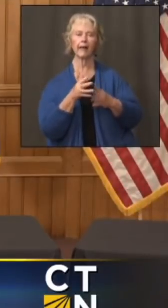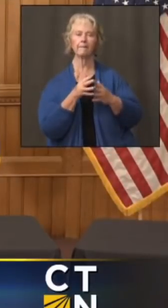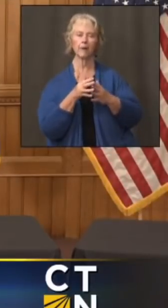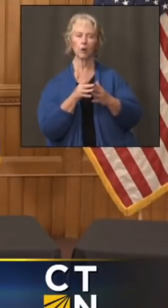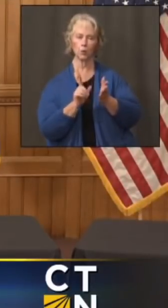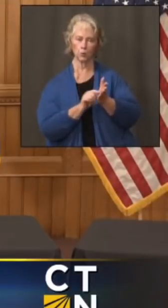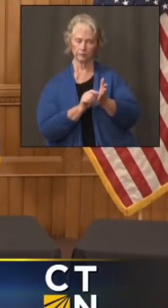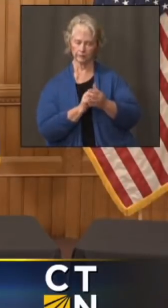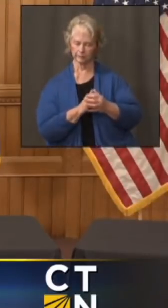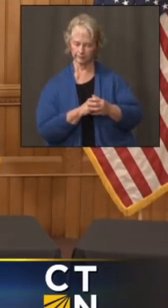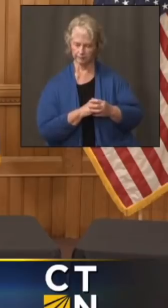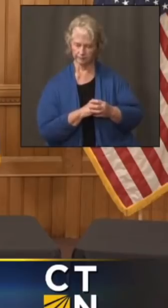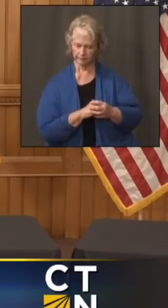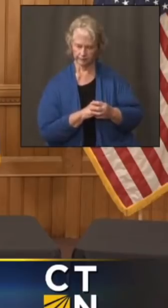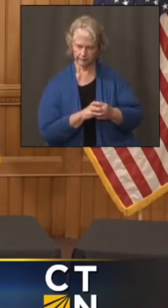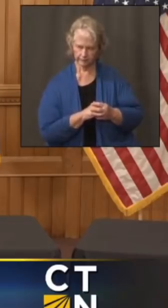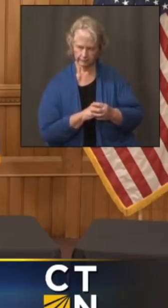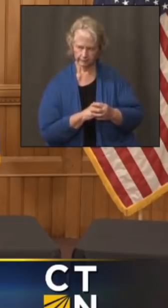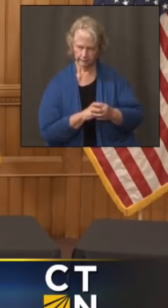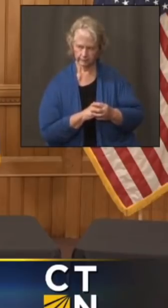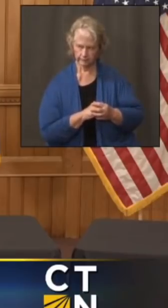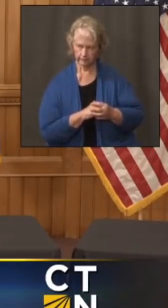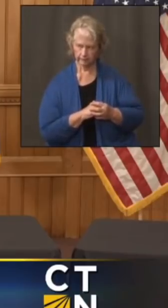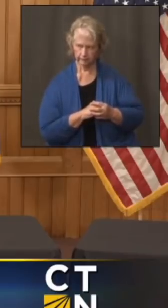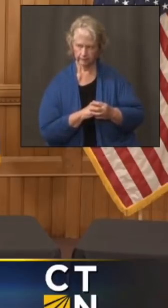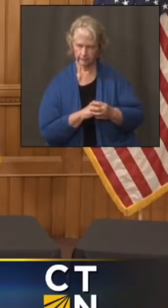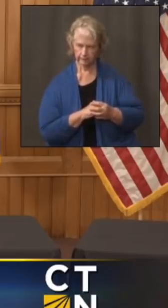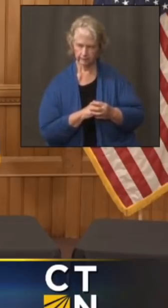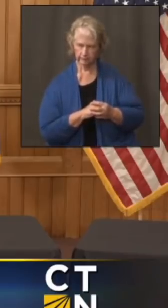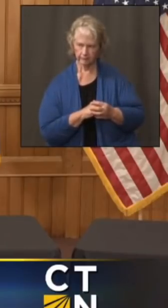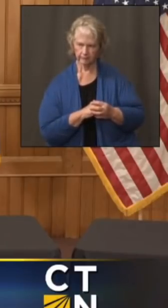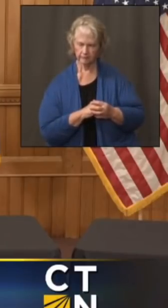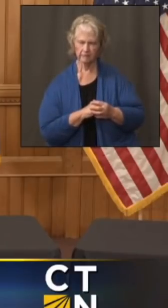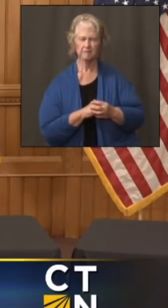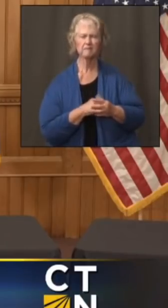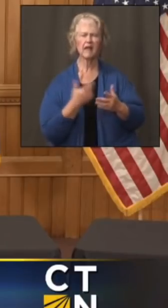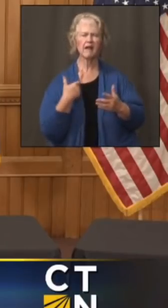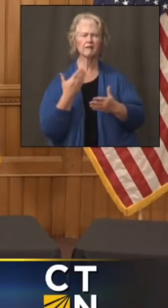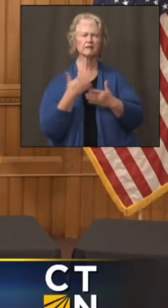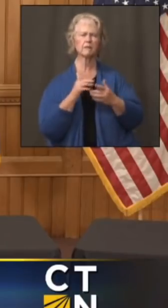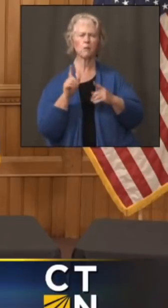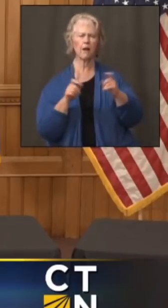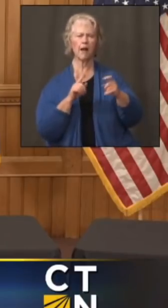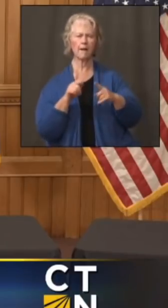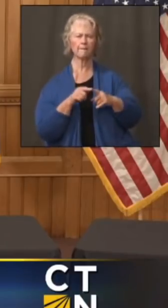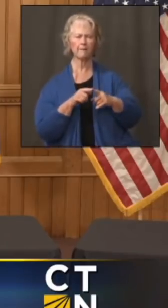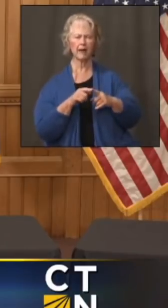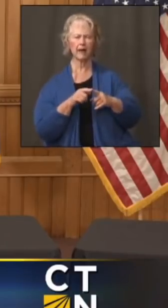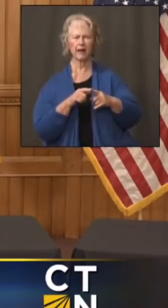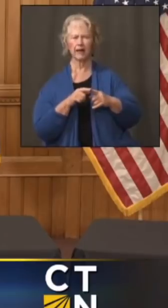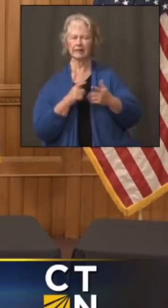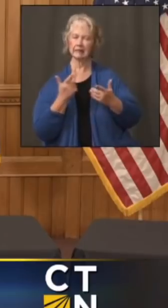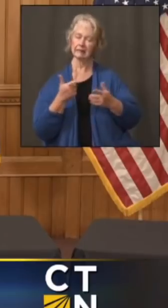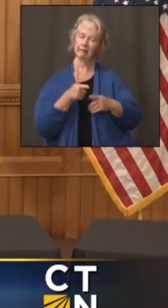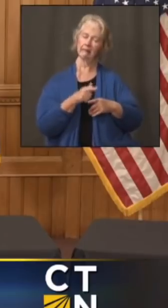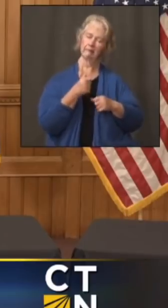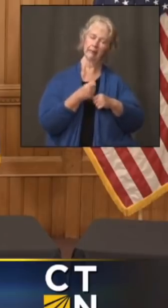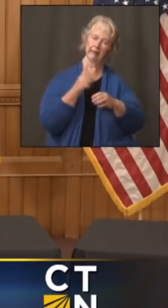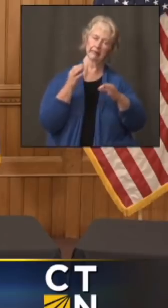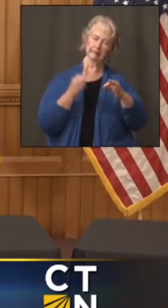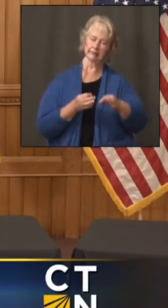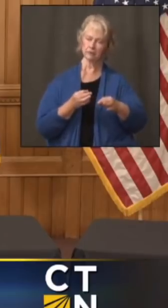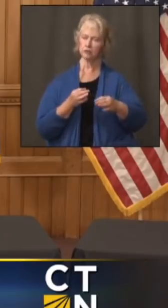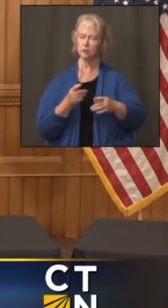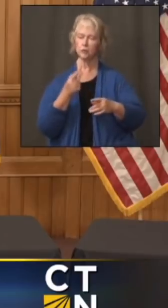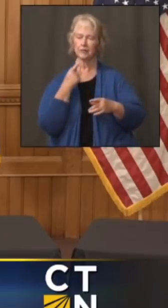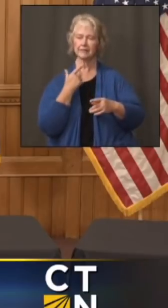Yeah, thanks. I just got a couple more questions on this discretion issue. Okay, you established the threshold at 15